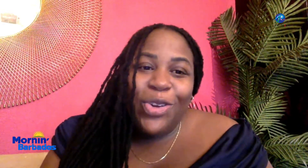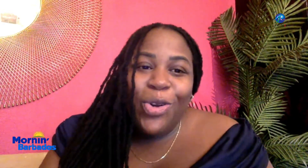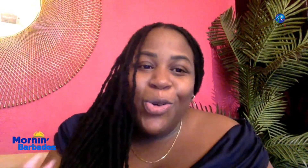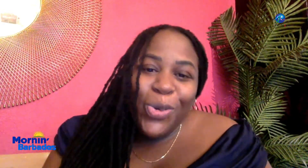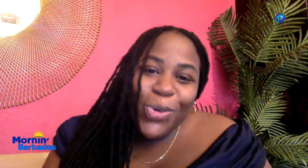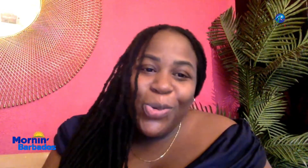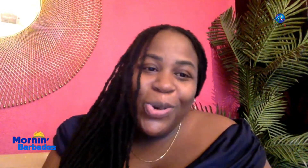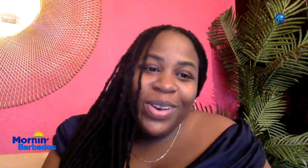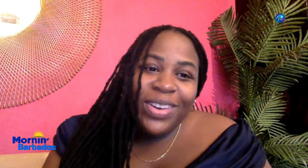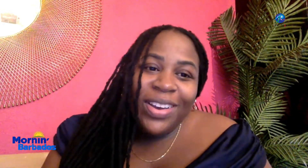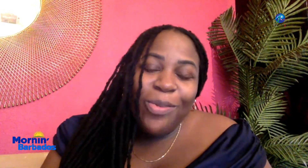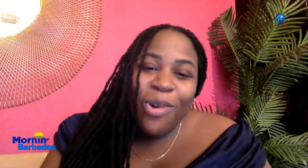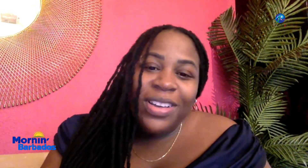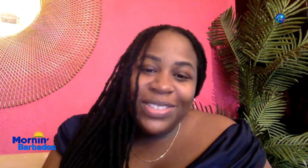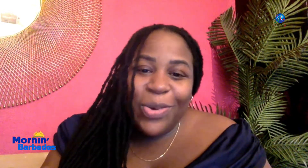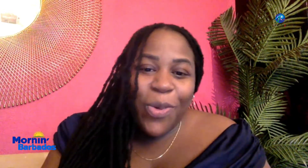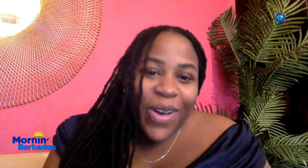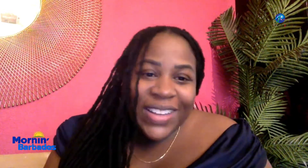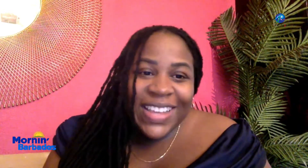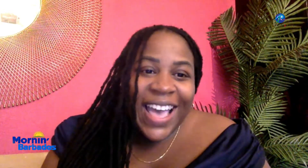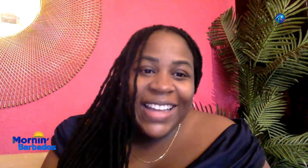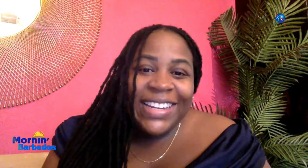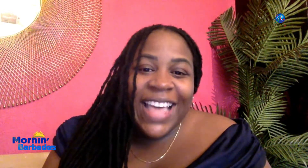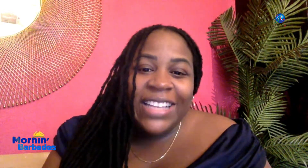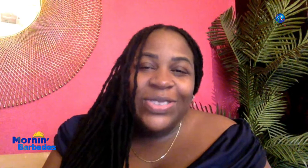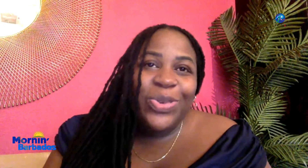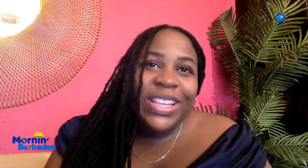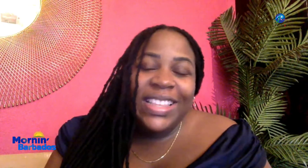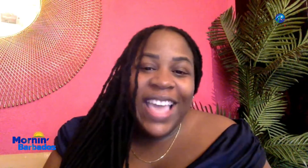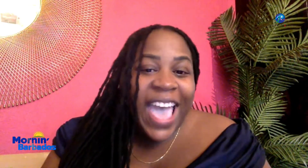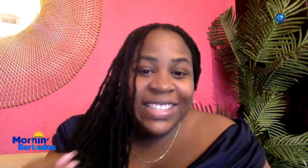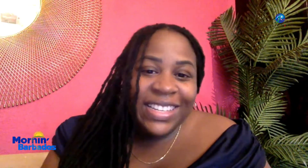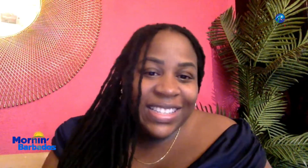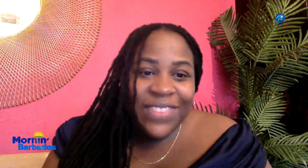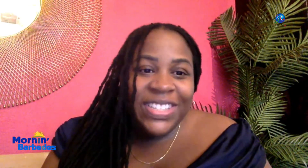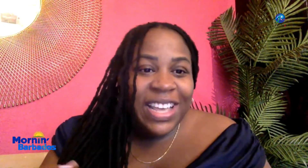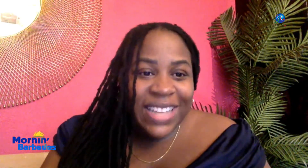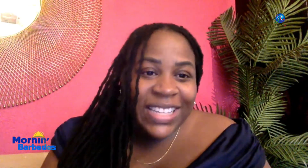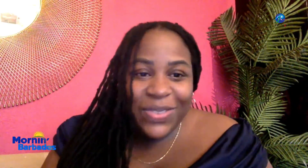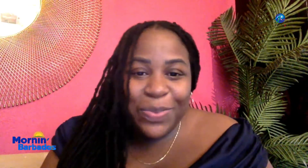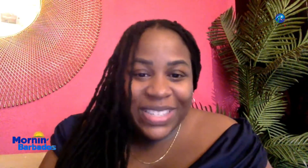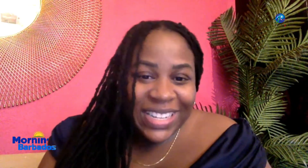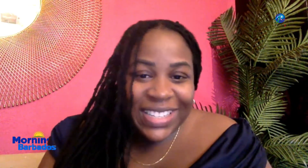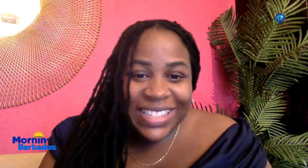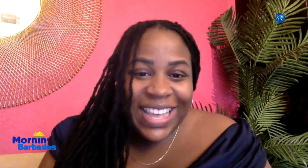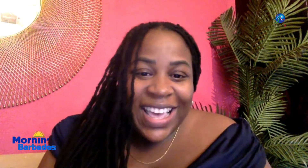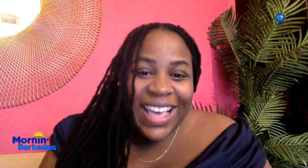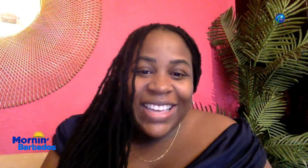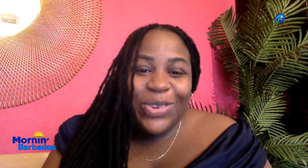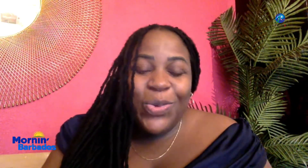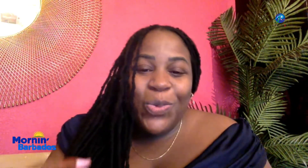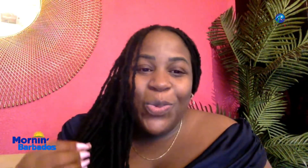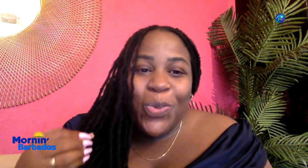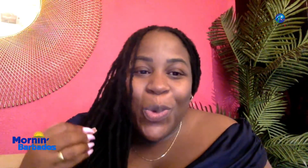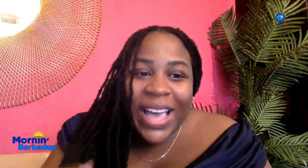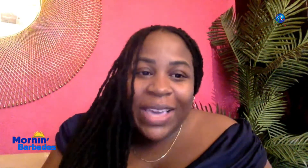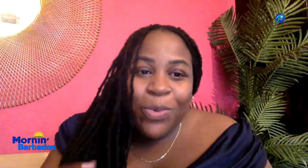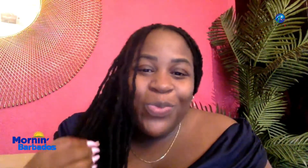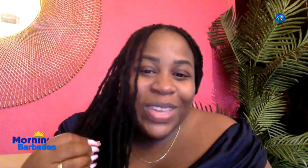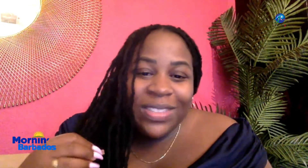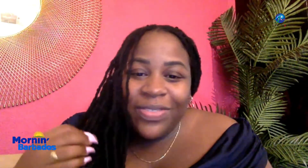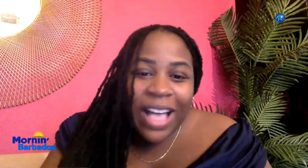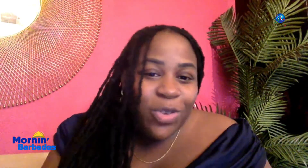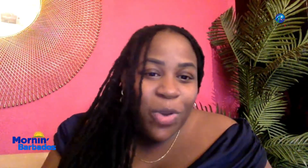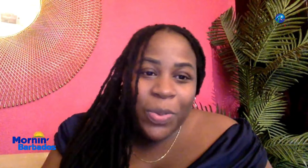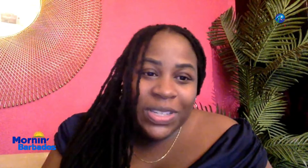why your who wants your what. And that's really the essence of a successful business.